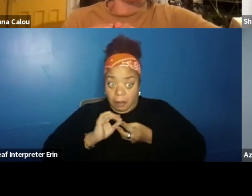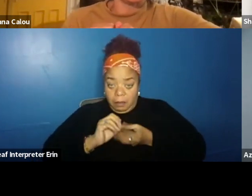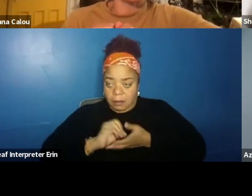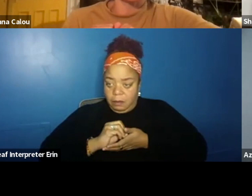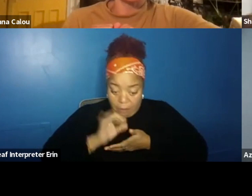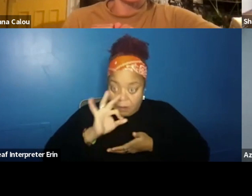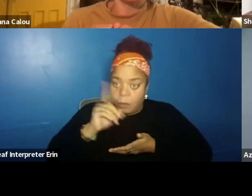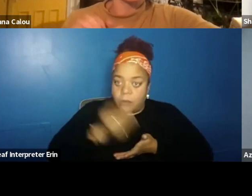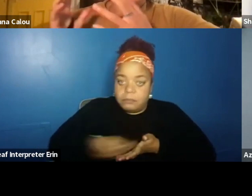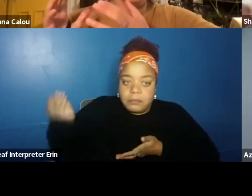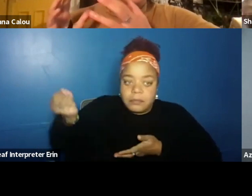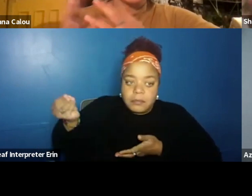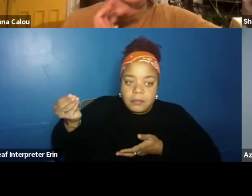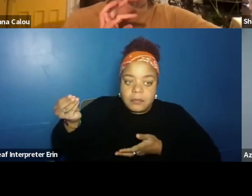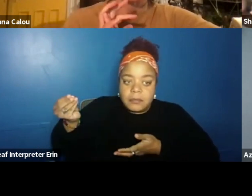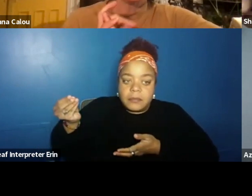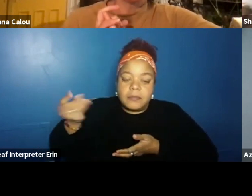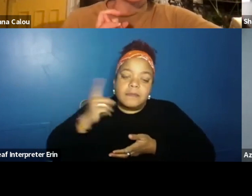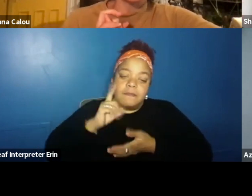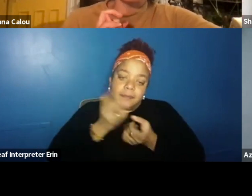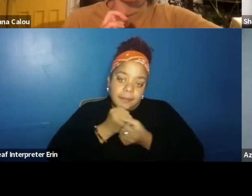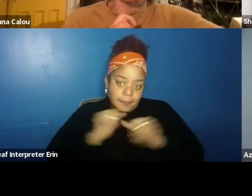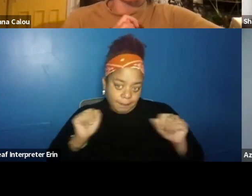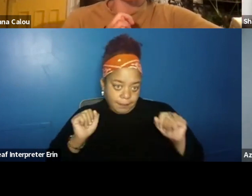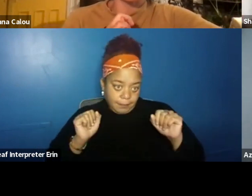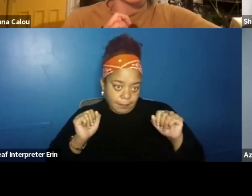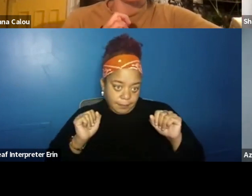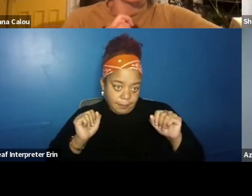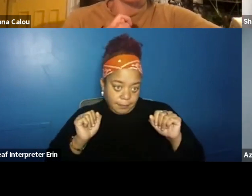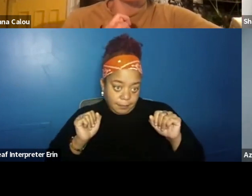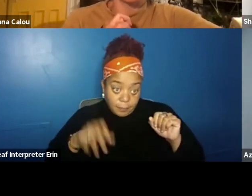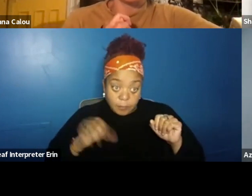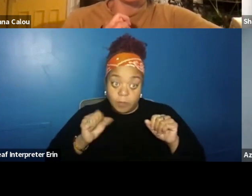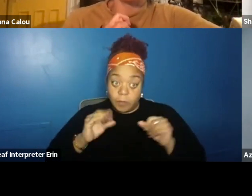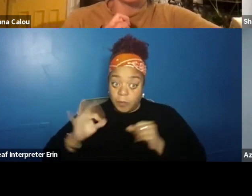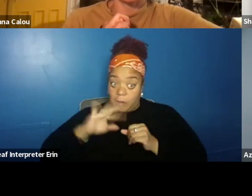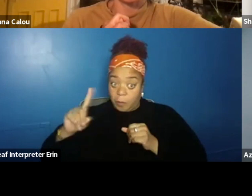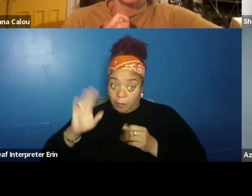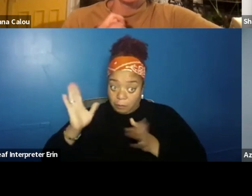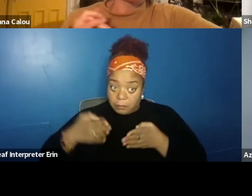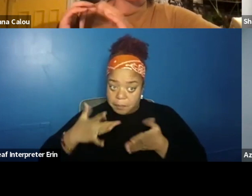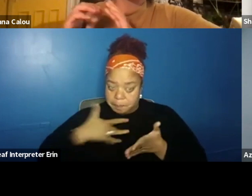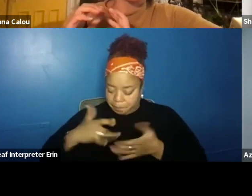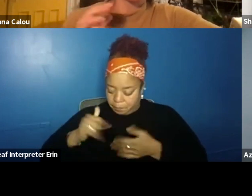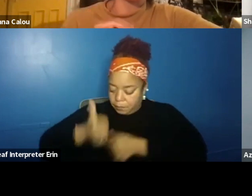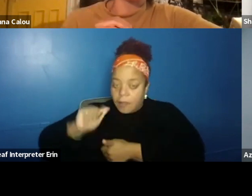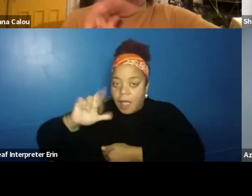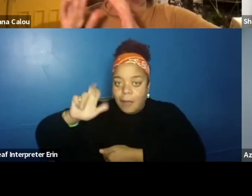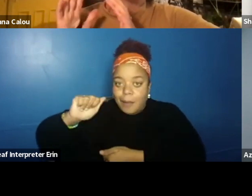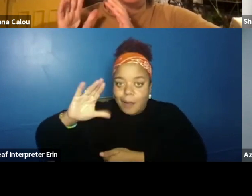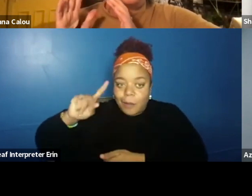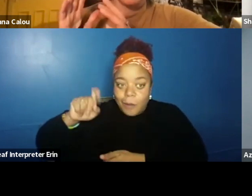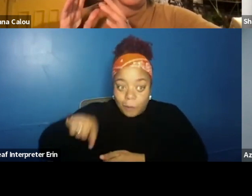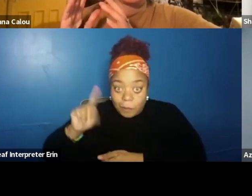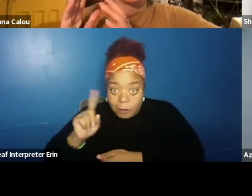public safety answering point, so the 911 center that corresponds with that area code or IP address. But all the talking points